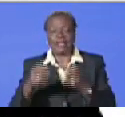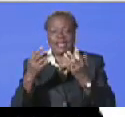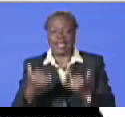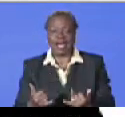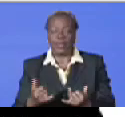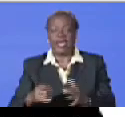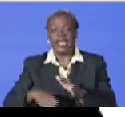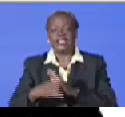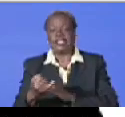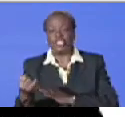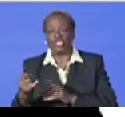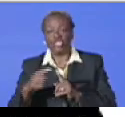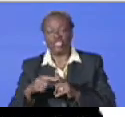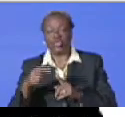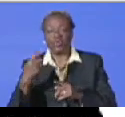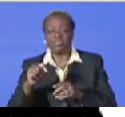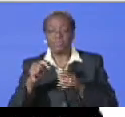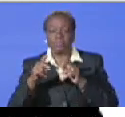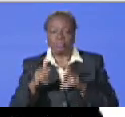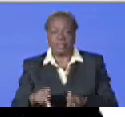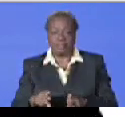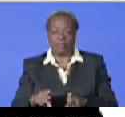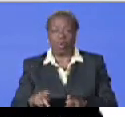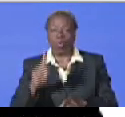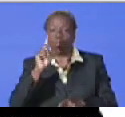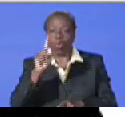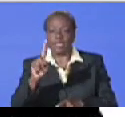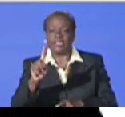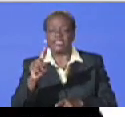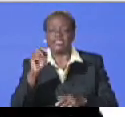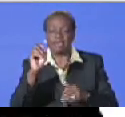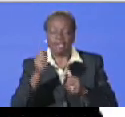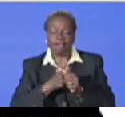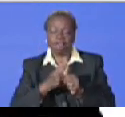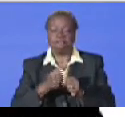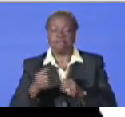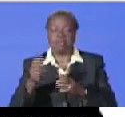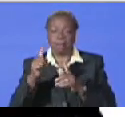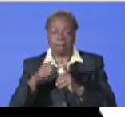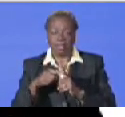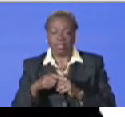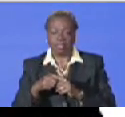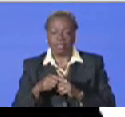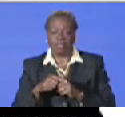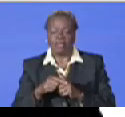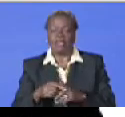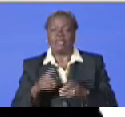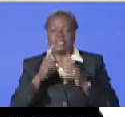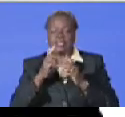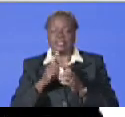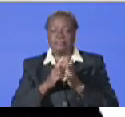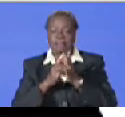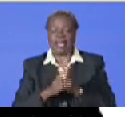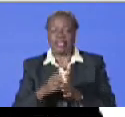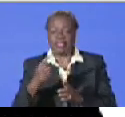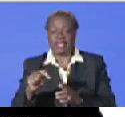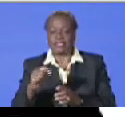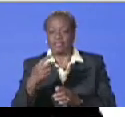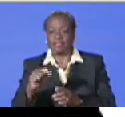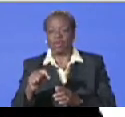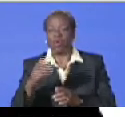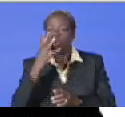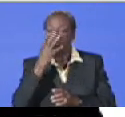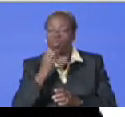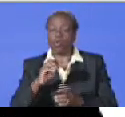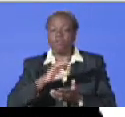issued to the clients once each month. Walks, also the manager for the Wolf Road Center, says the agency has been processing